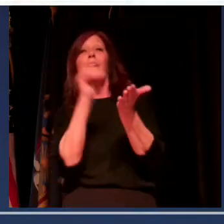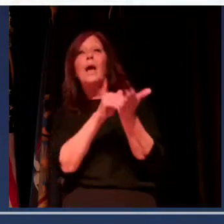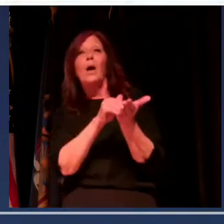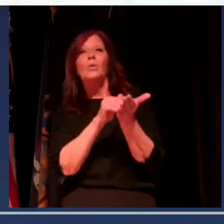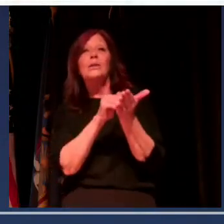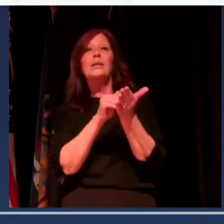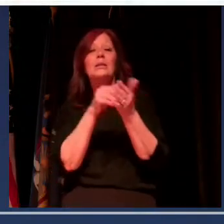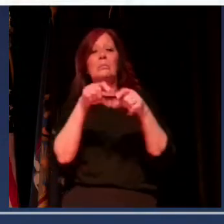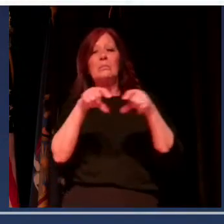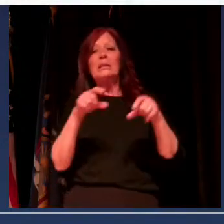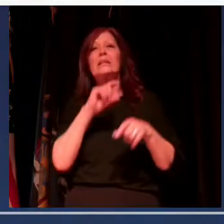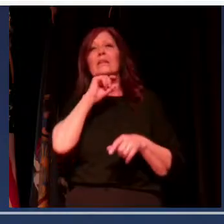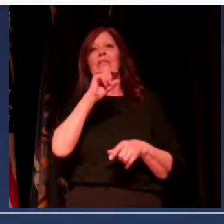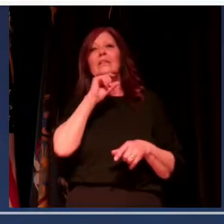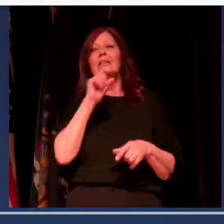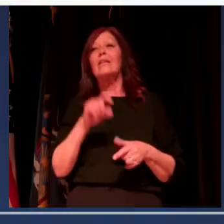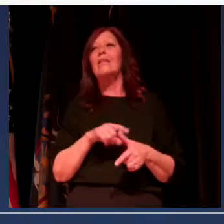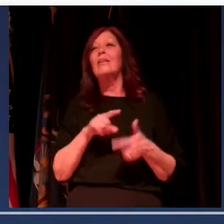steel,